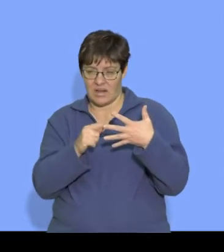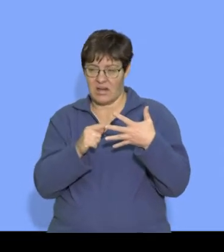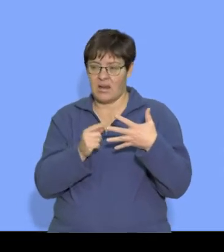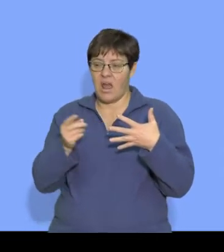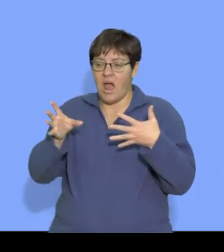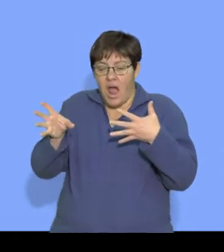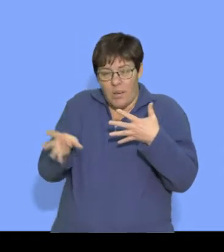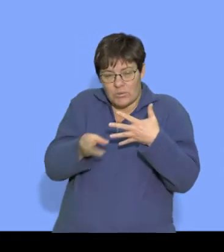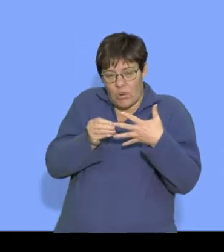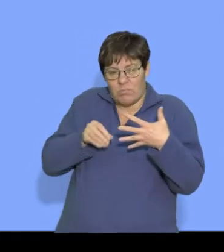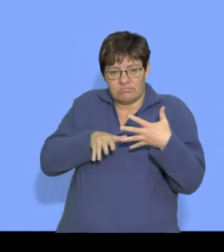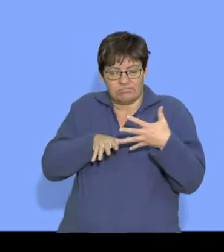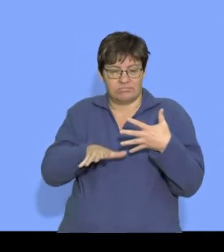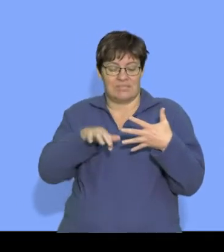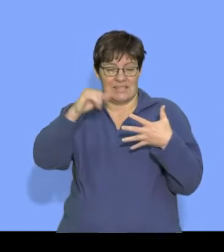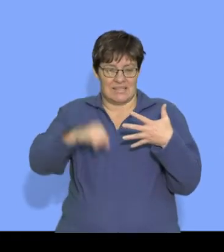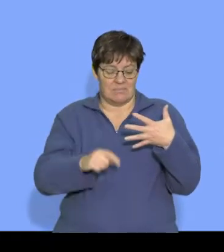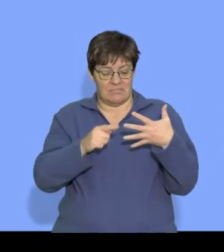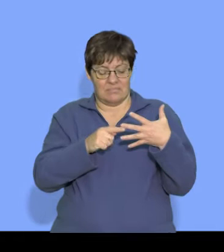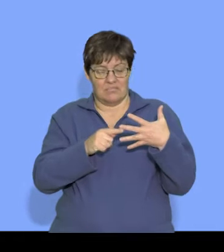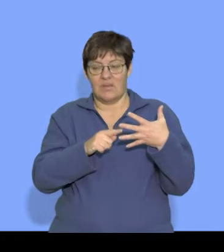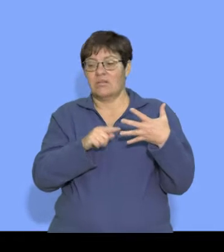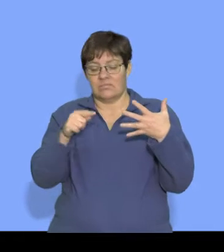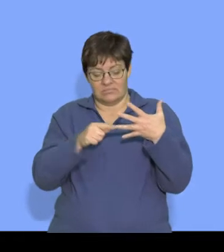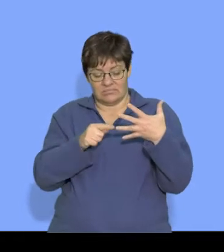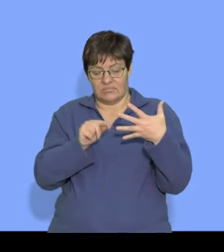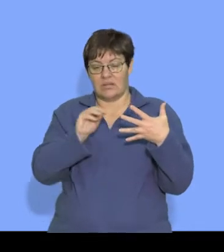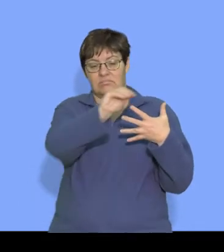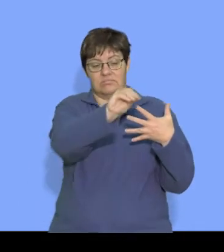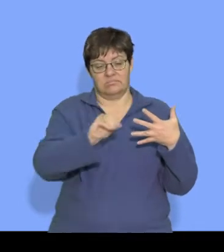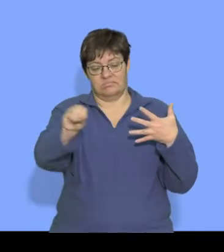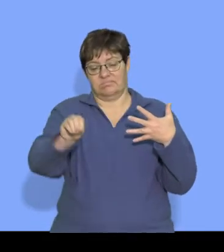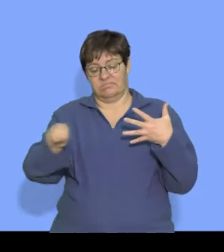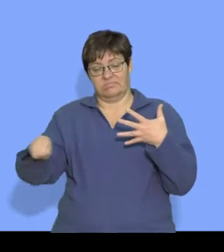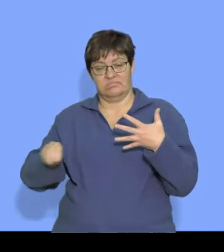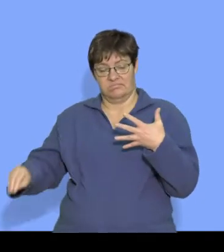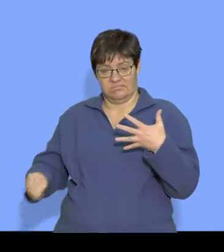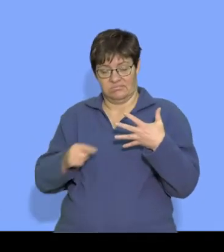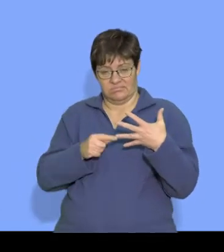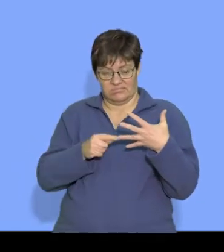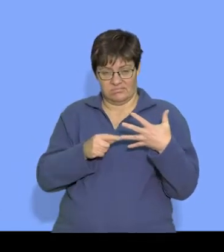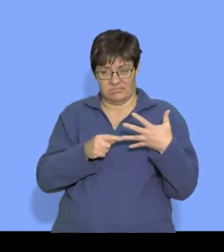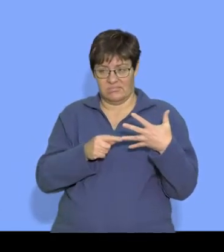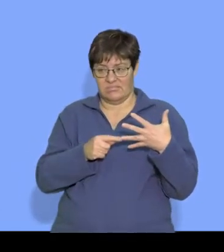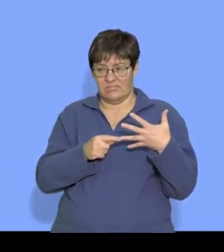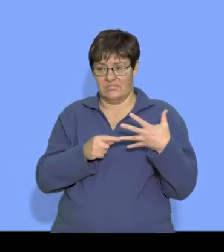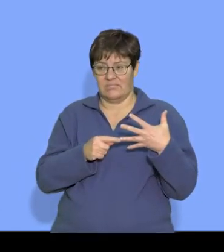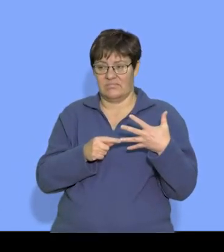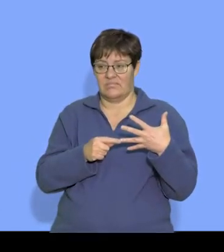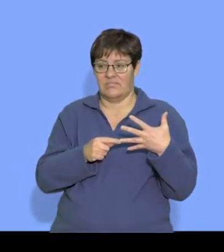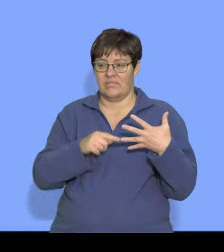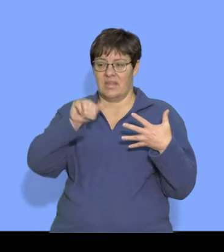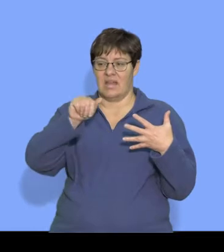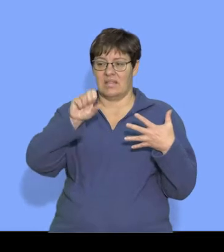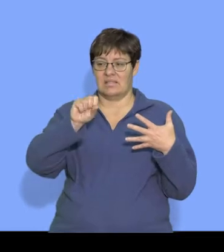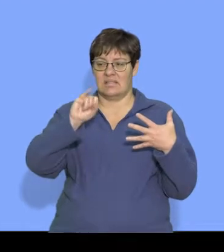into its very simple blood system and then transports that to the different parts where it is assimilated.